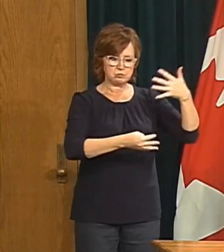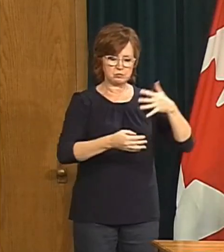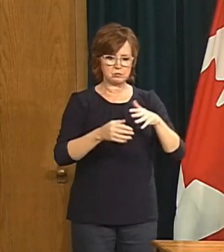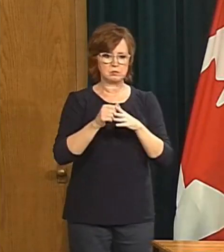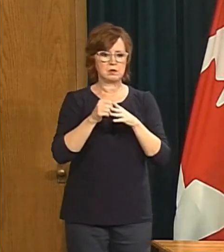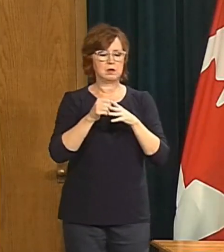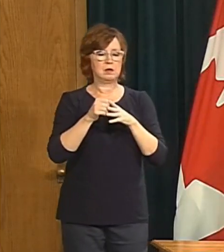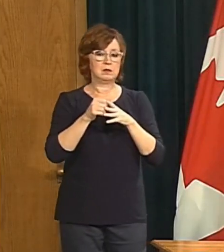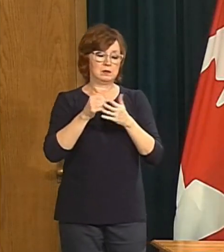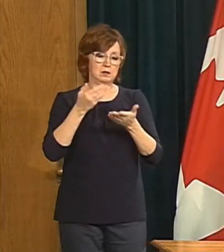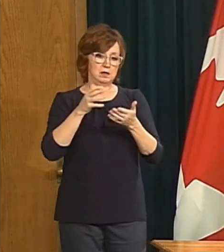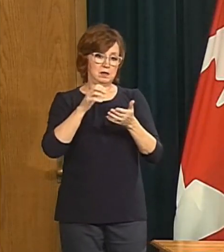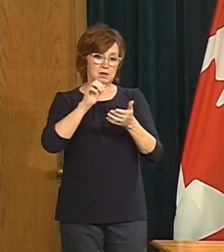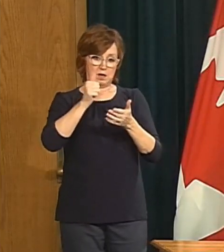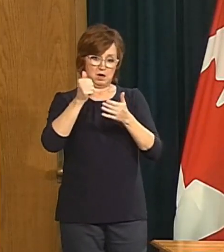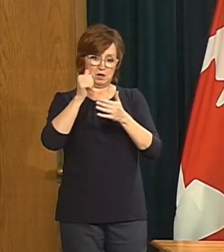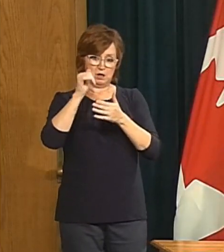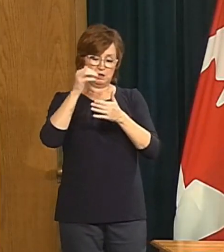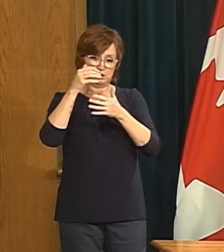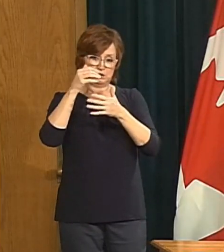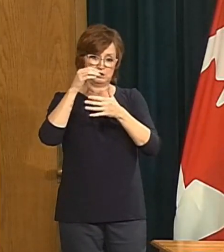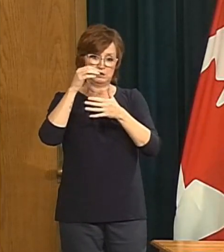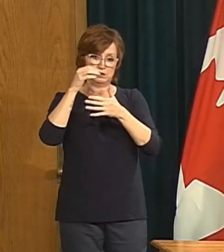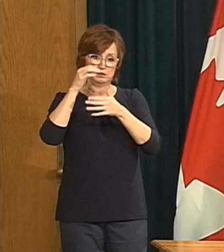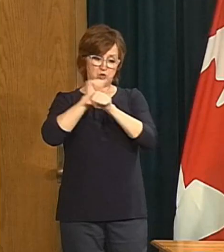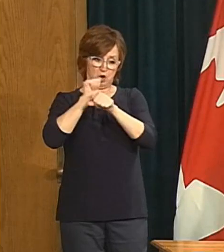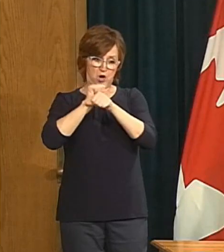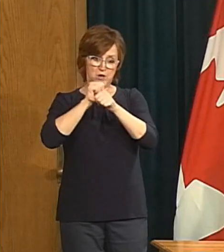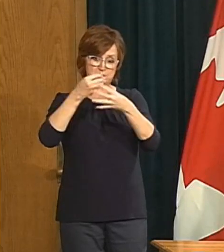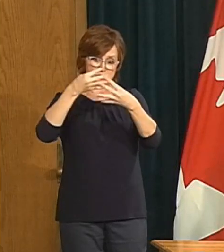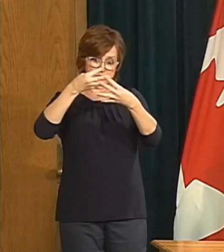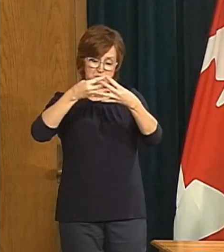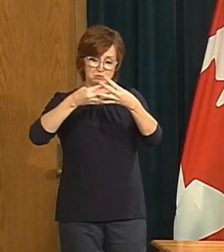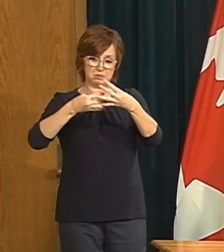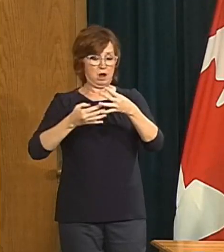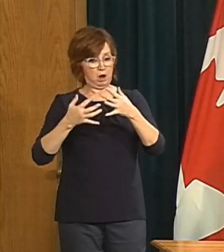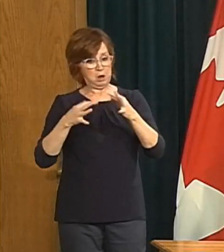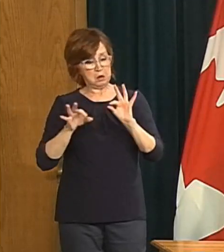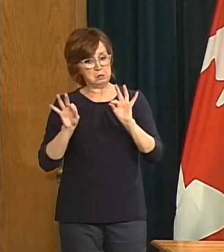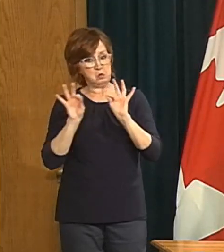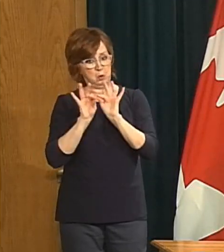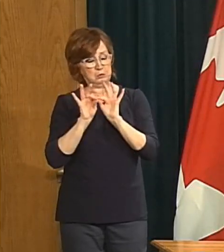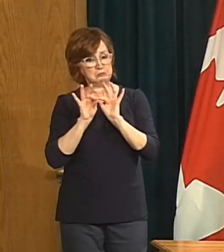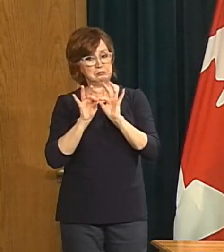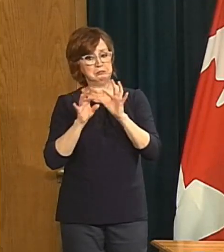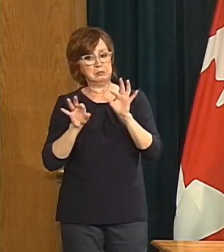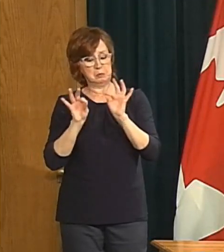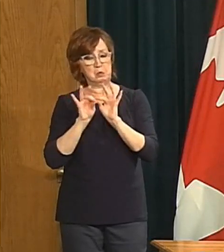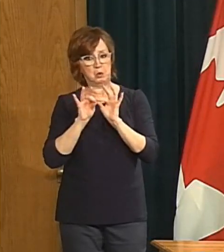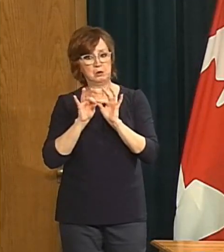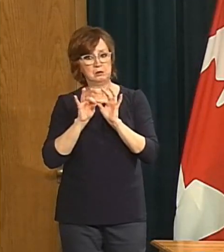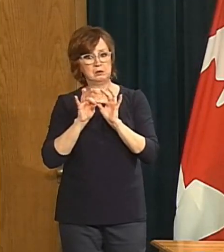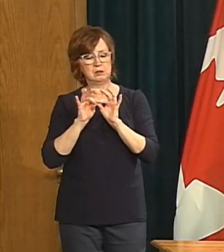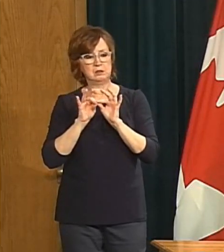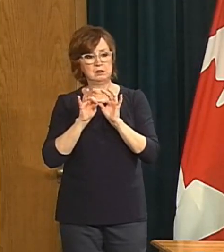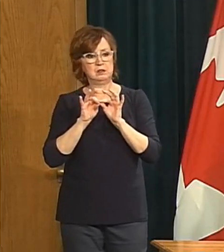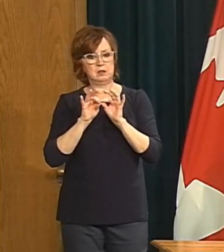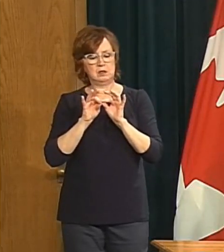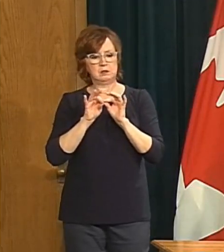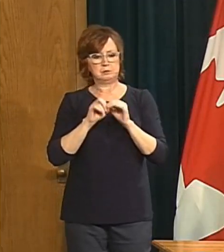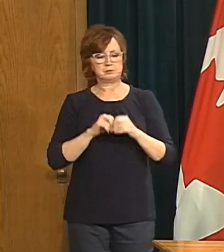start work or other activities that are important for society to function. I think that has to be done in a